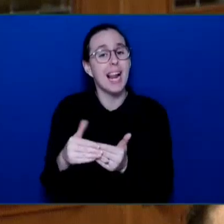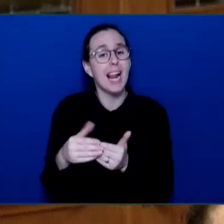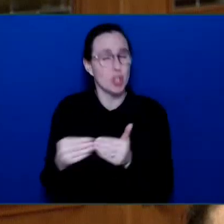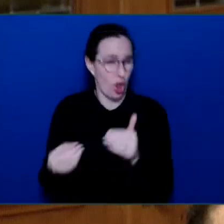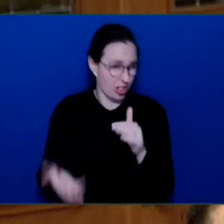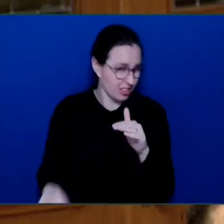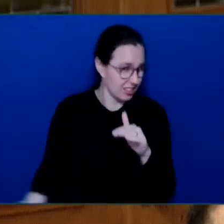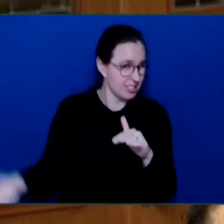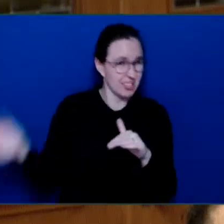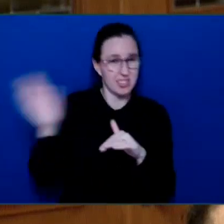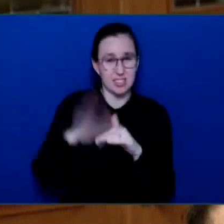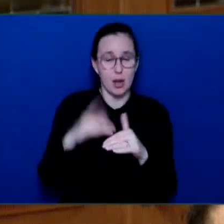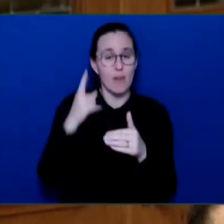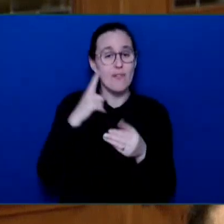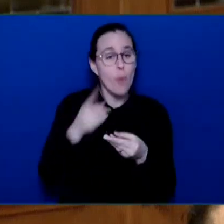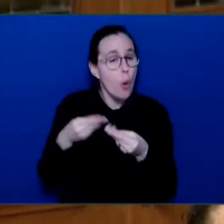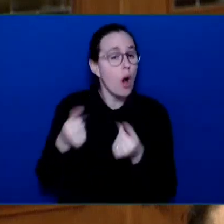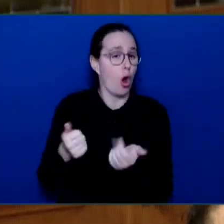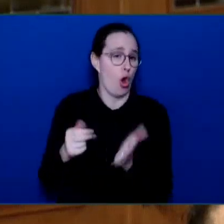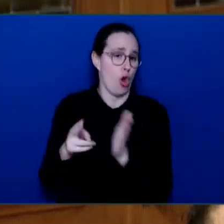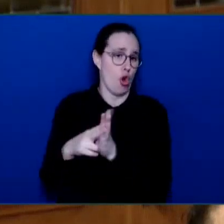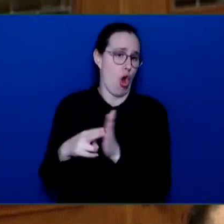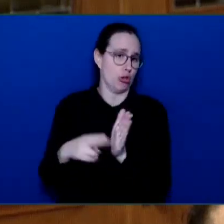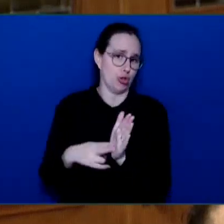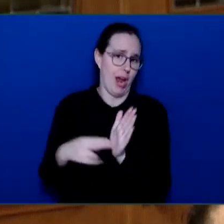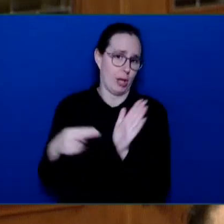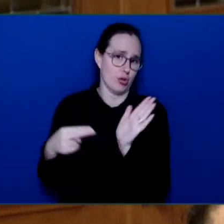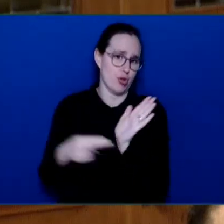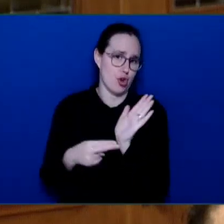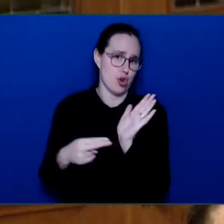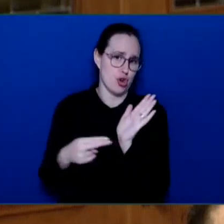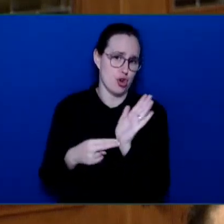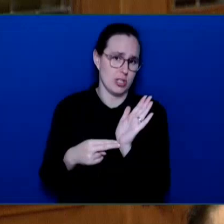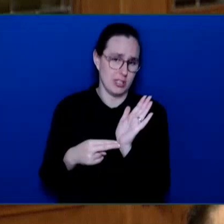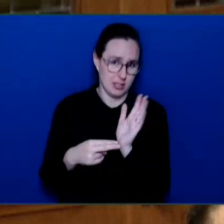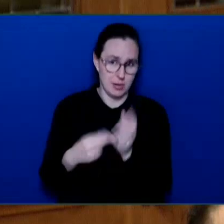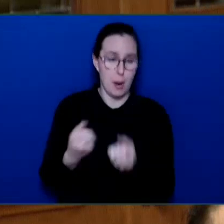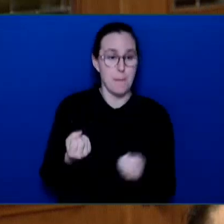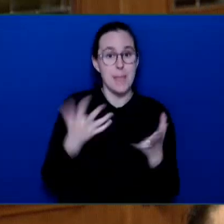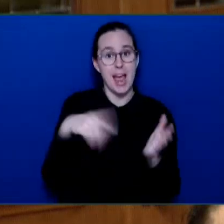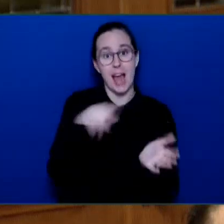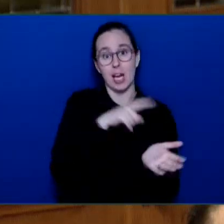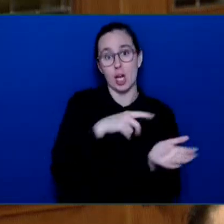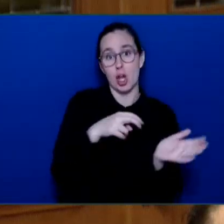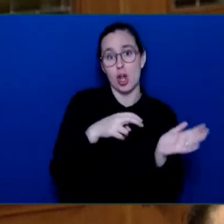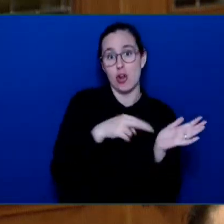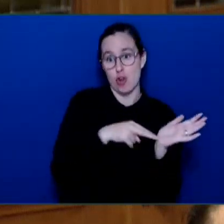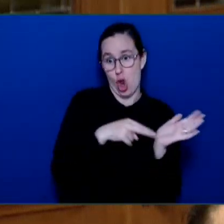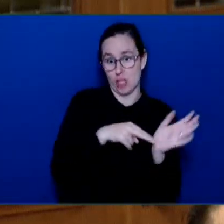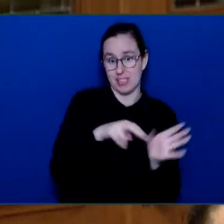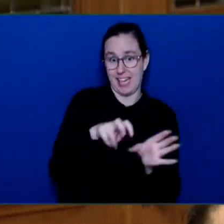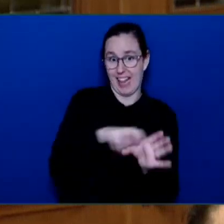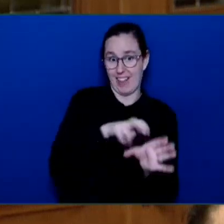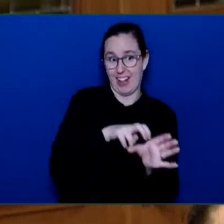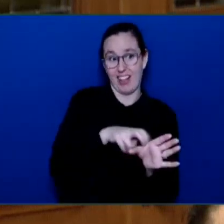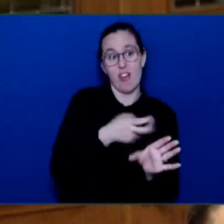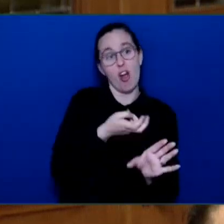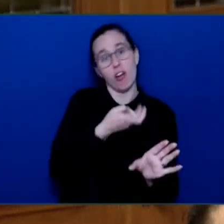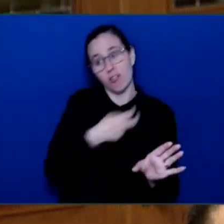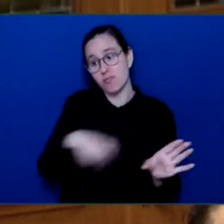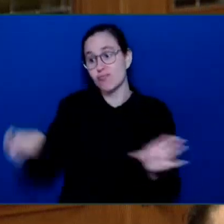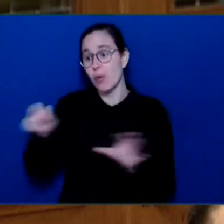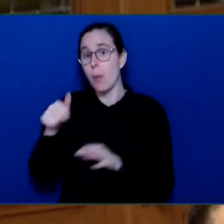far more appealing. Our public healthcare system is losing staff while public funds are lining the pockets of private,